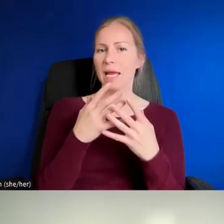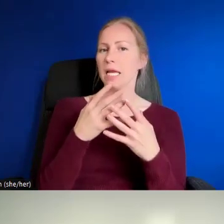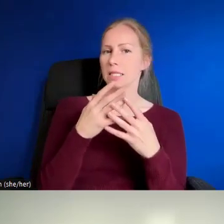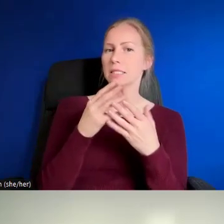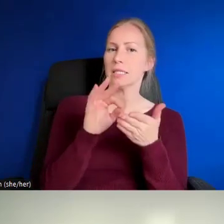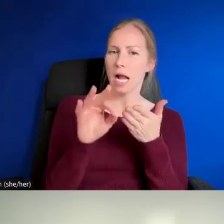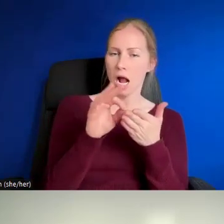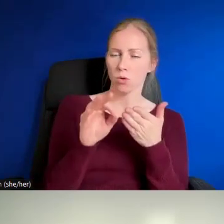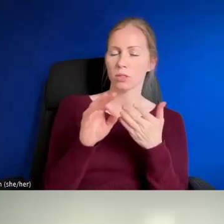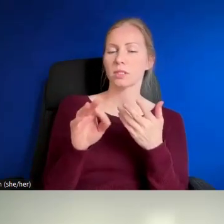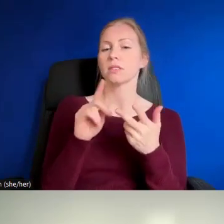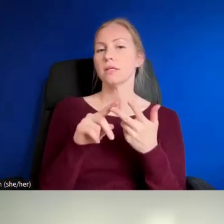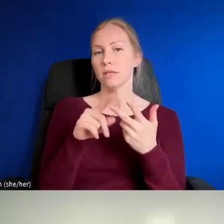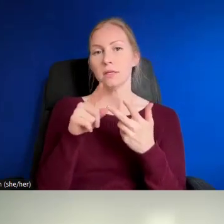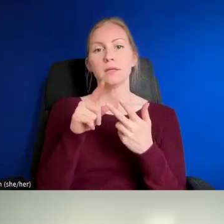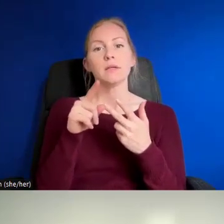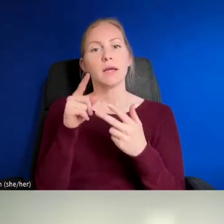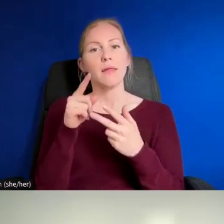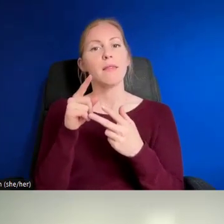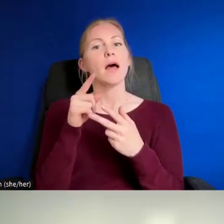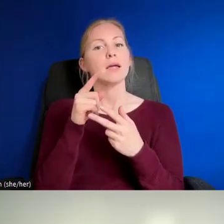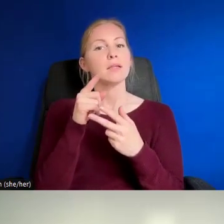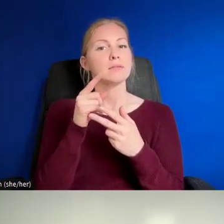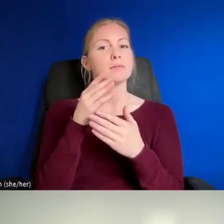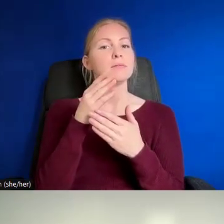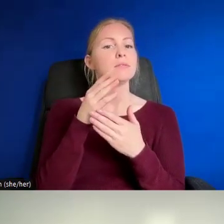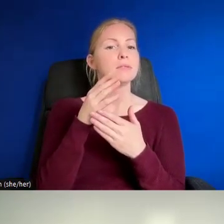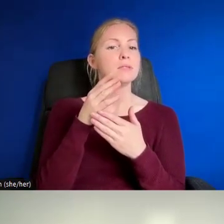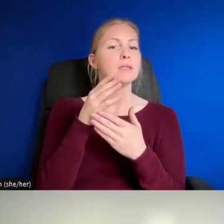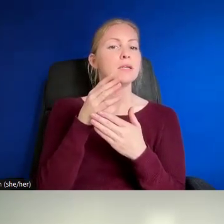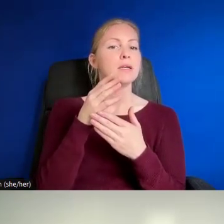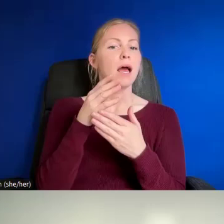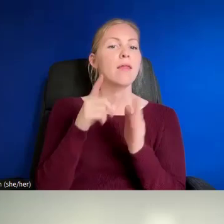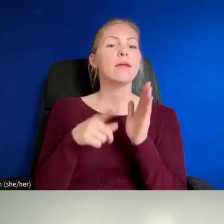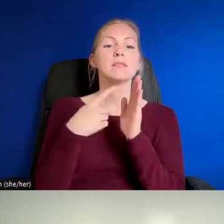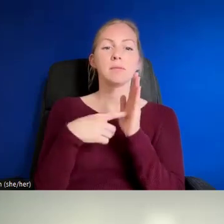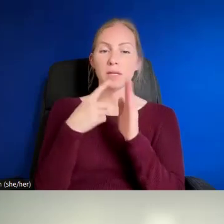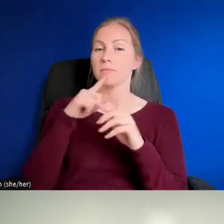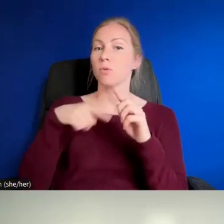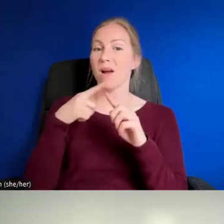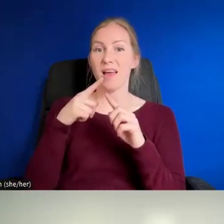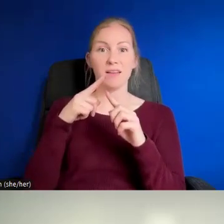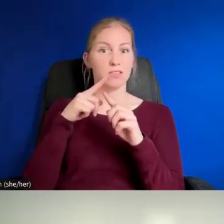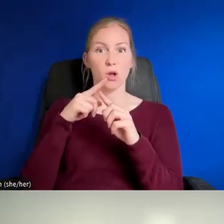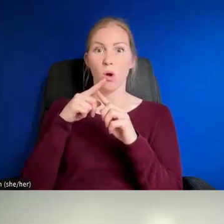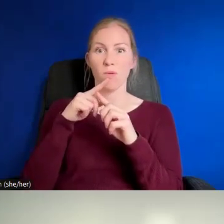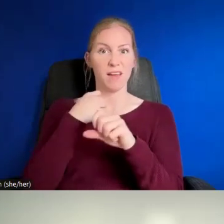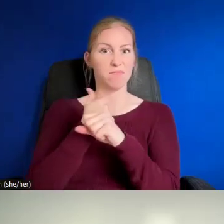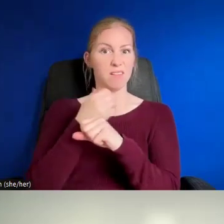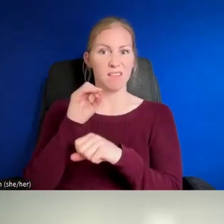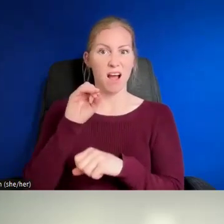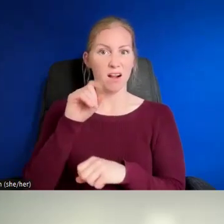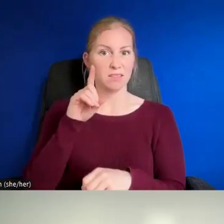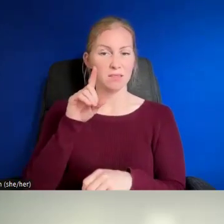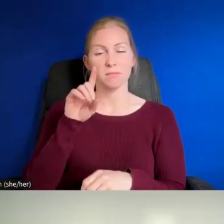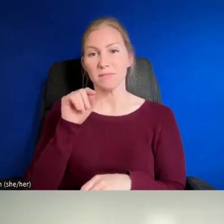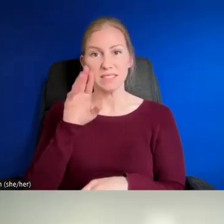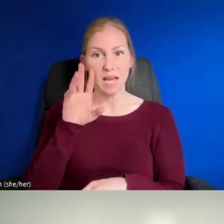locked down related to happenings in their unit or in other parts of the facility.